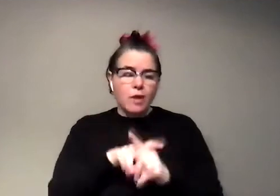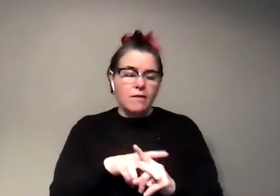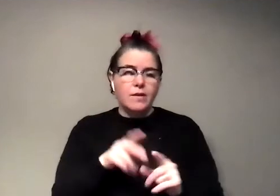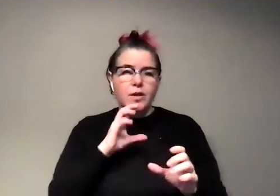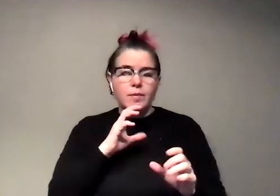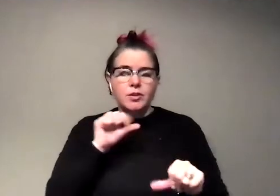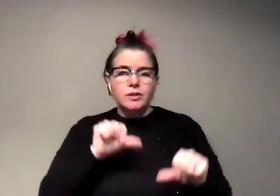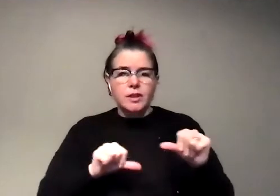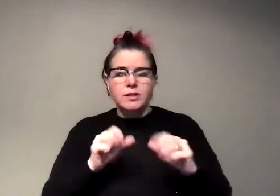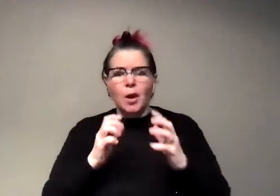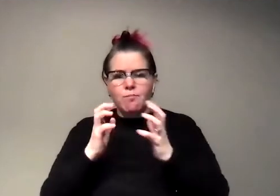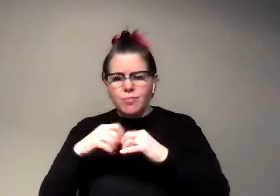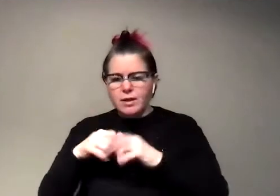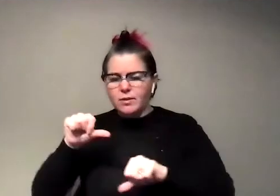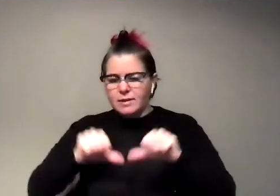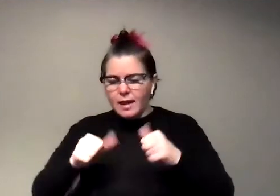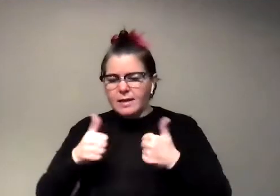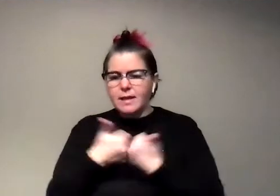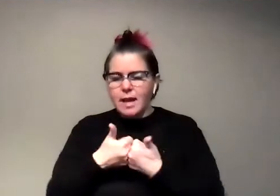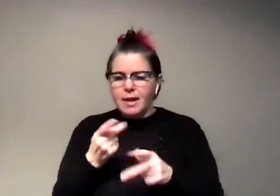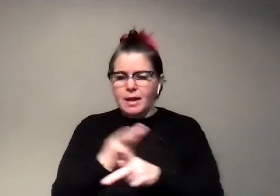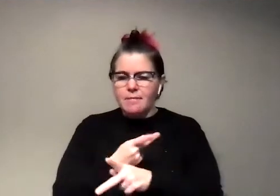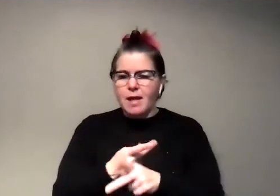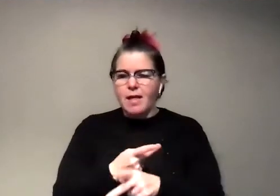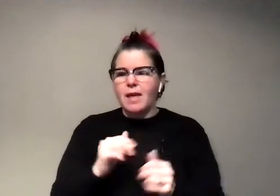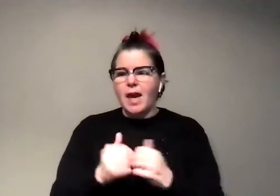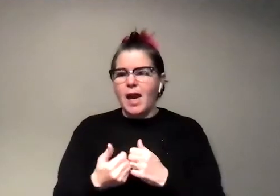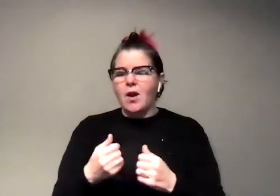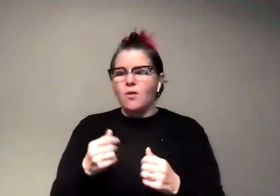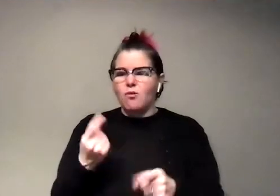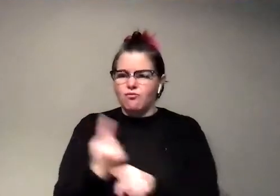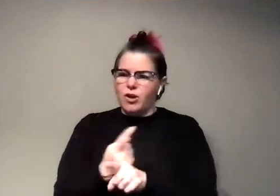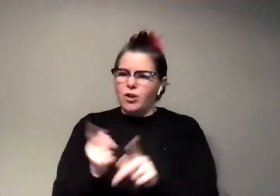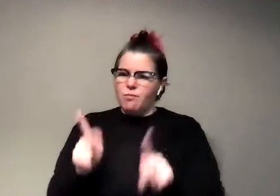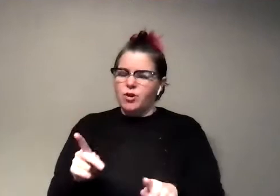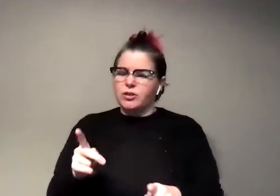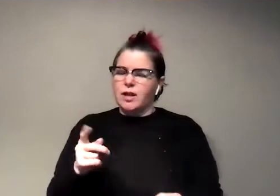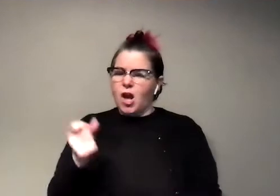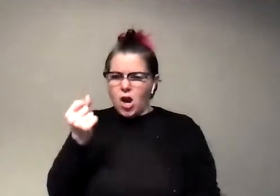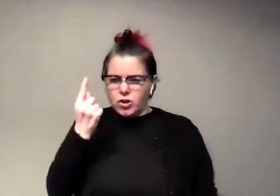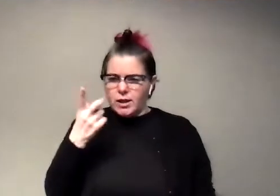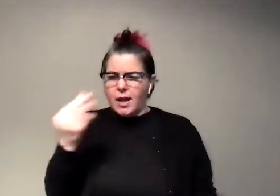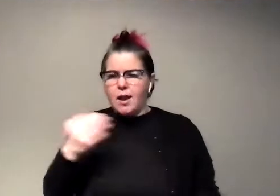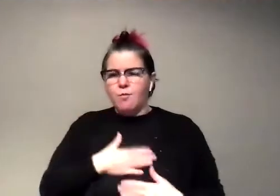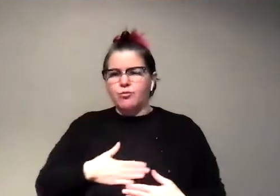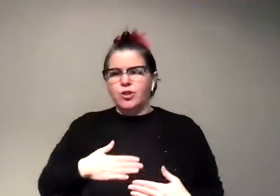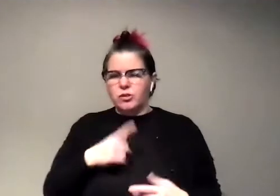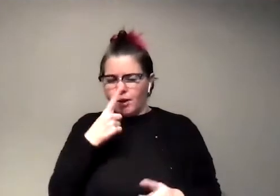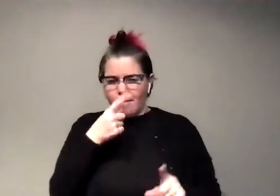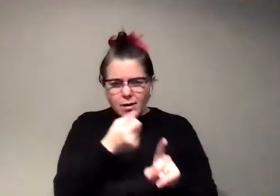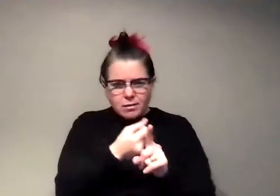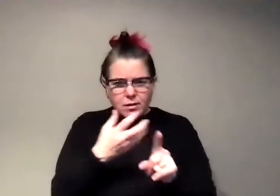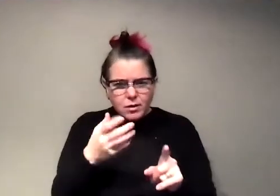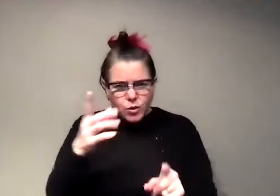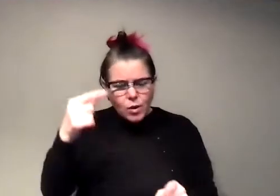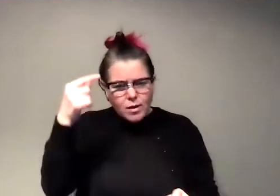down science, gaming, and math in a way that an average person can understand and appreciate. Could you just talk a little bit more about that, like mentality?